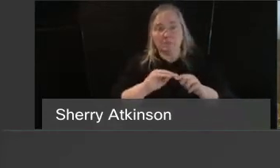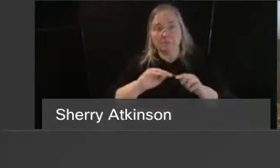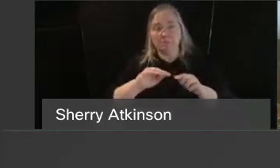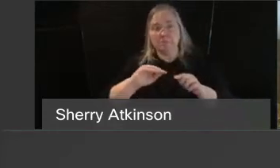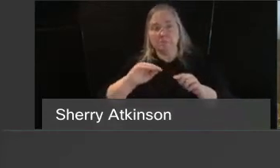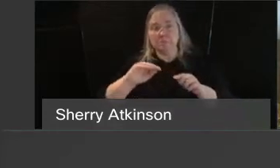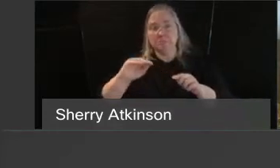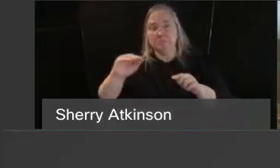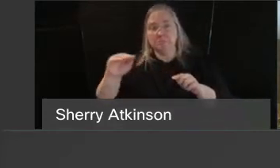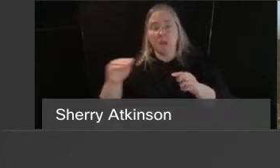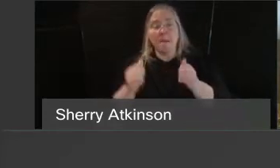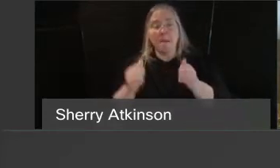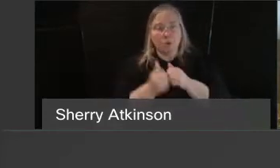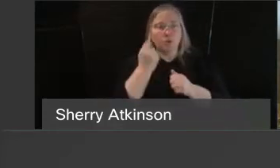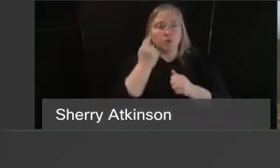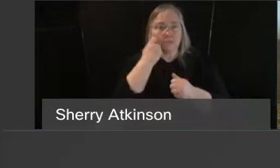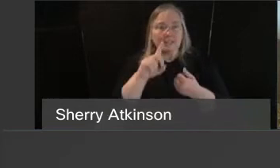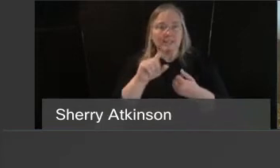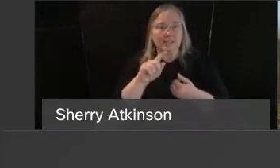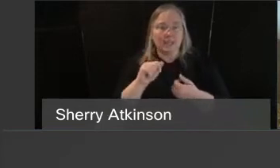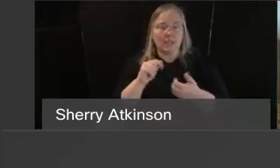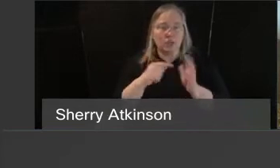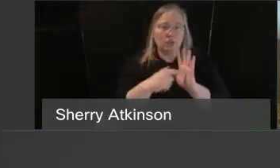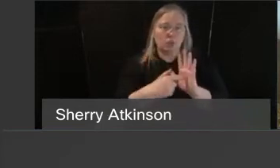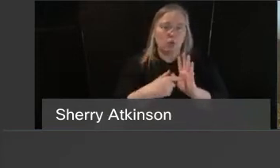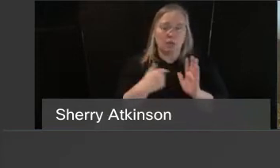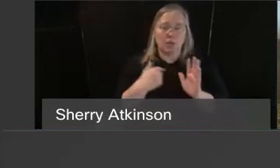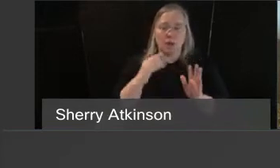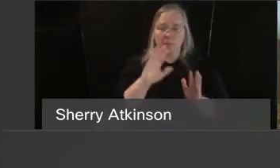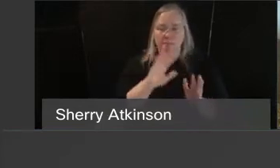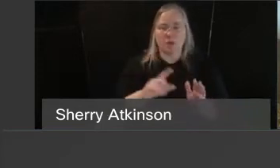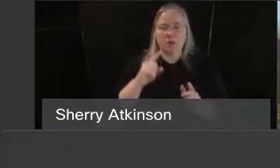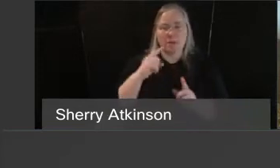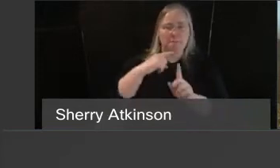recent data shows us about a plus